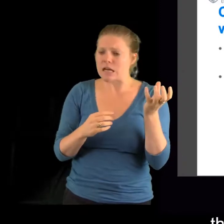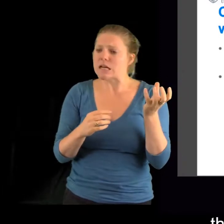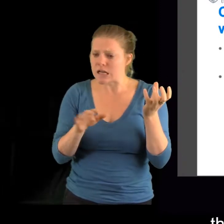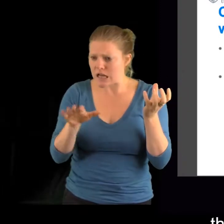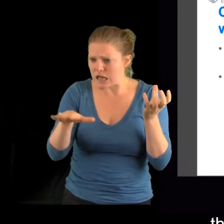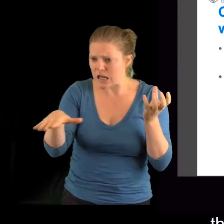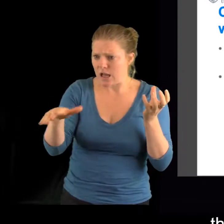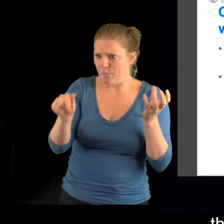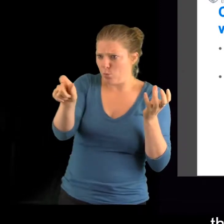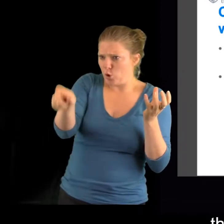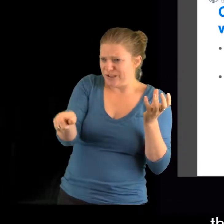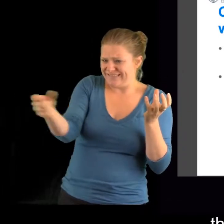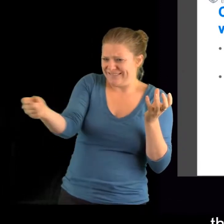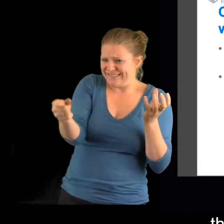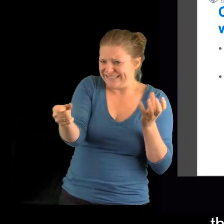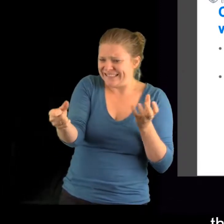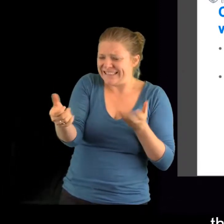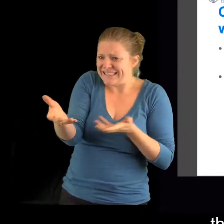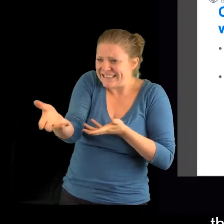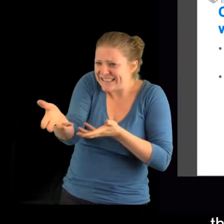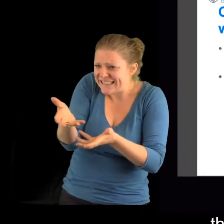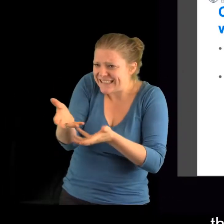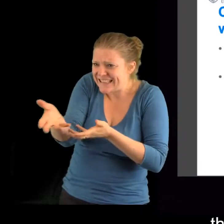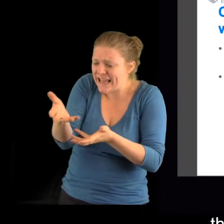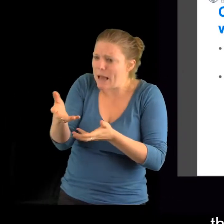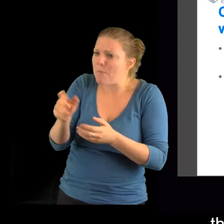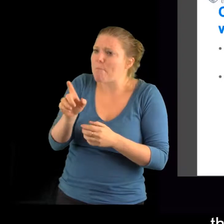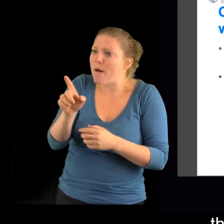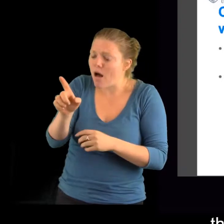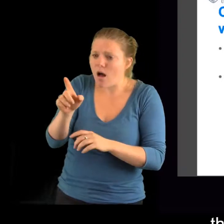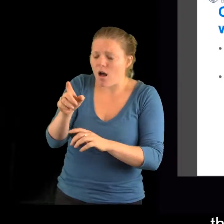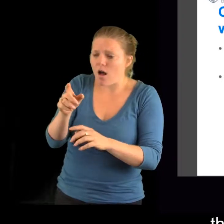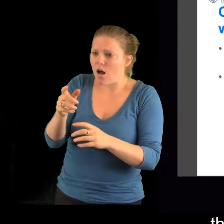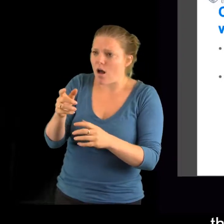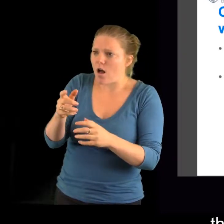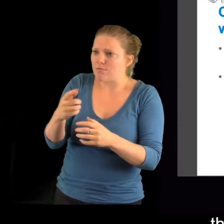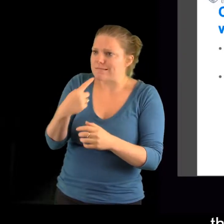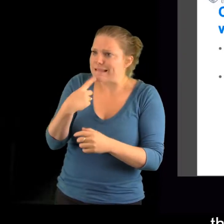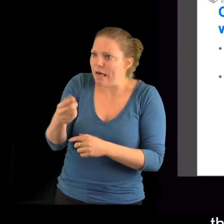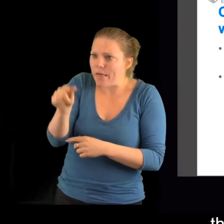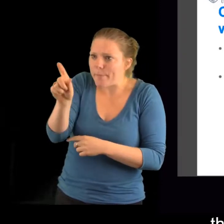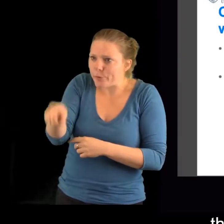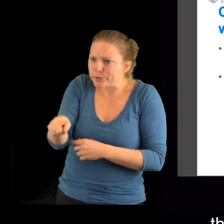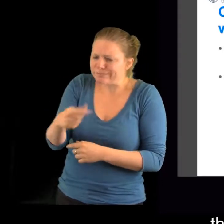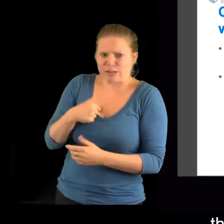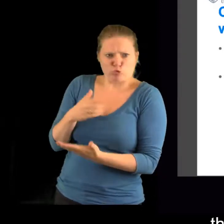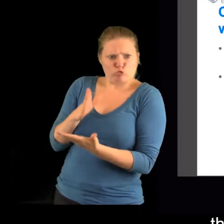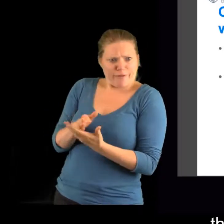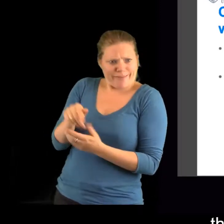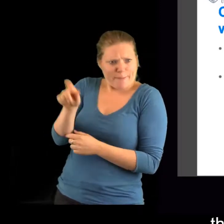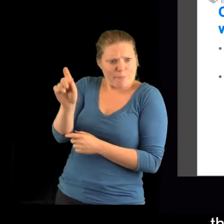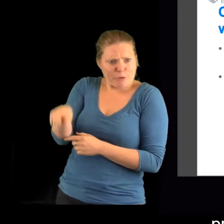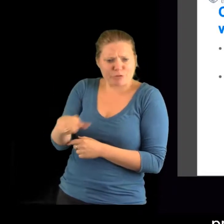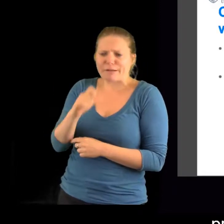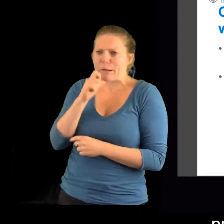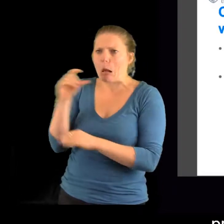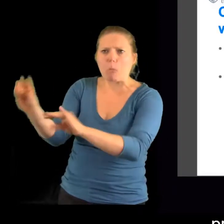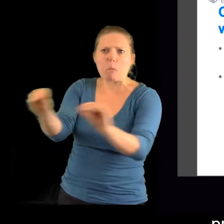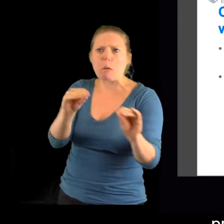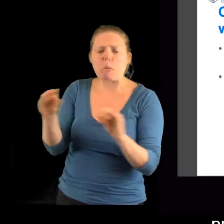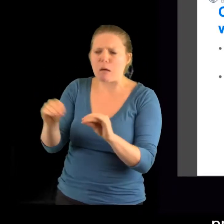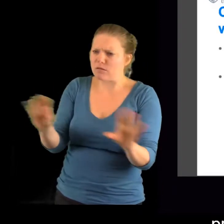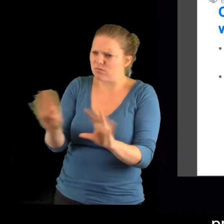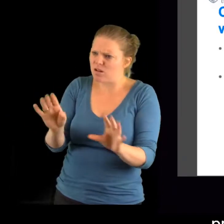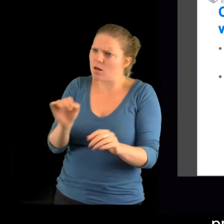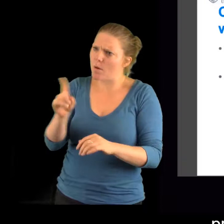that you've had in practice or in the classroom, can be brought to another person or a small group of professionals, but discussed in a